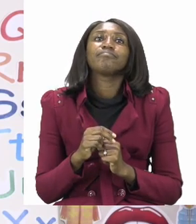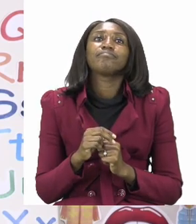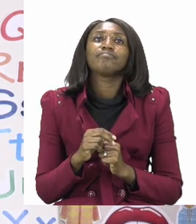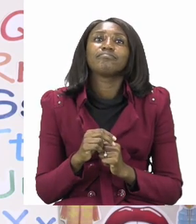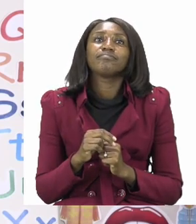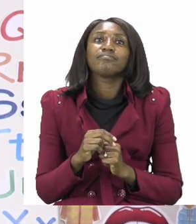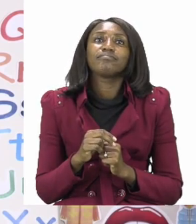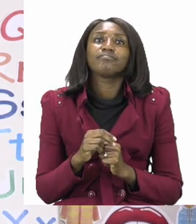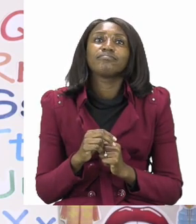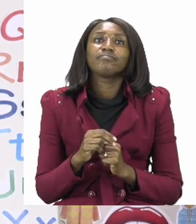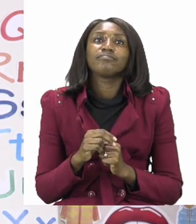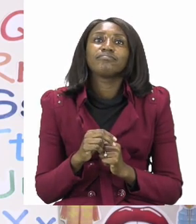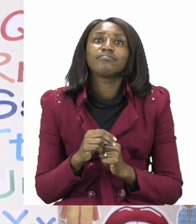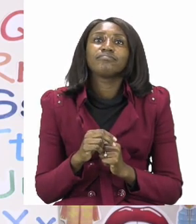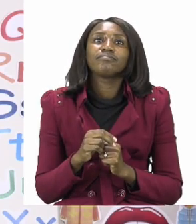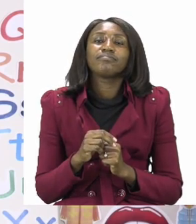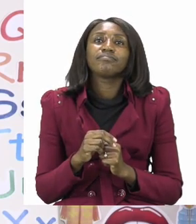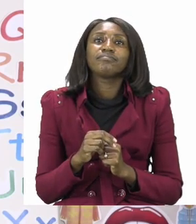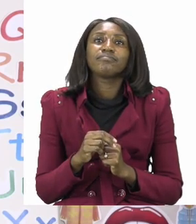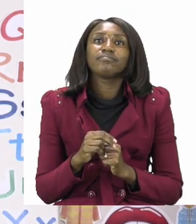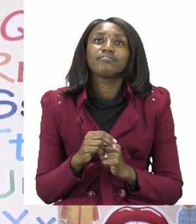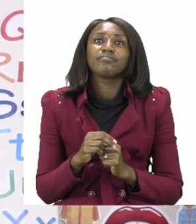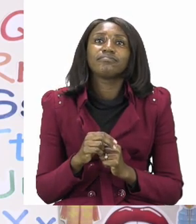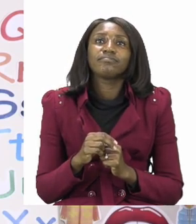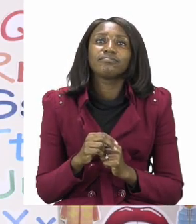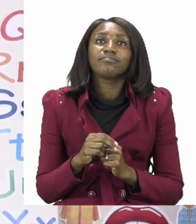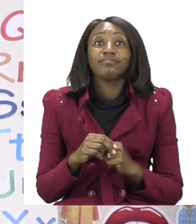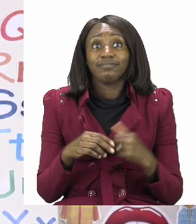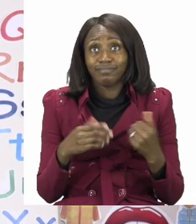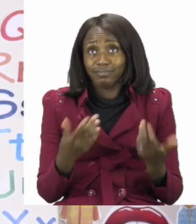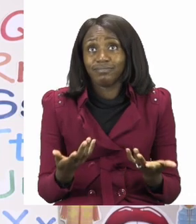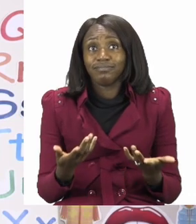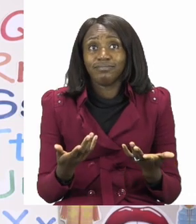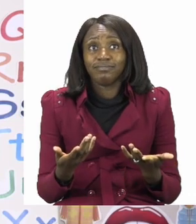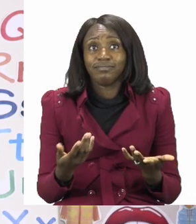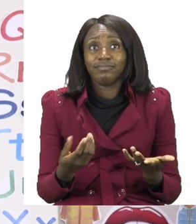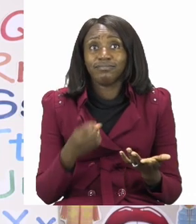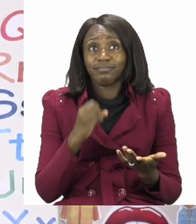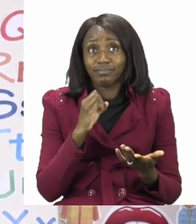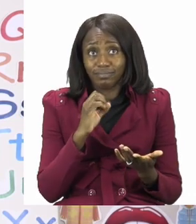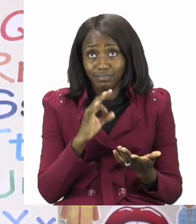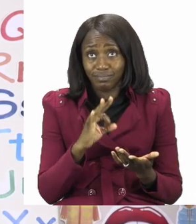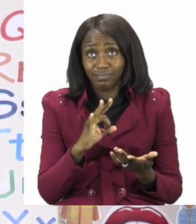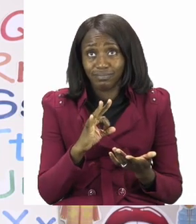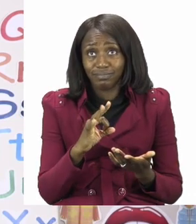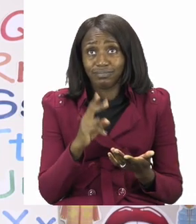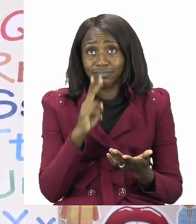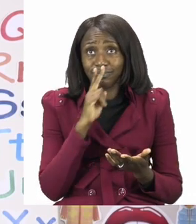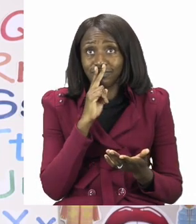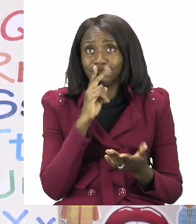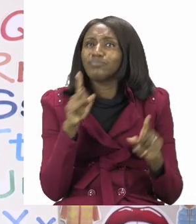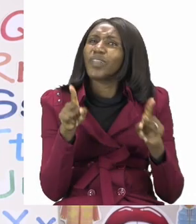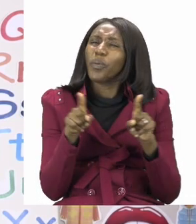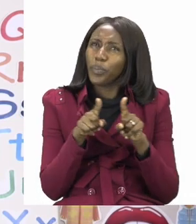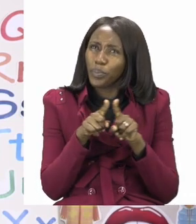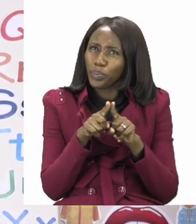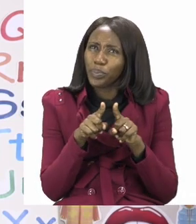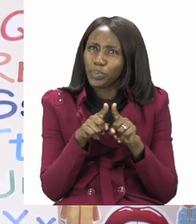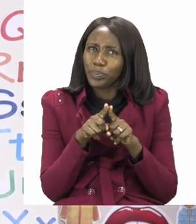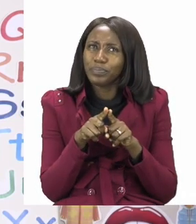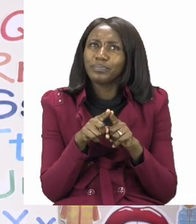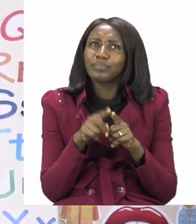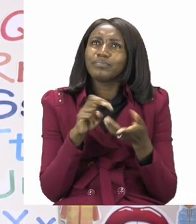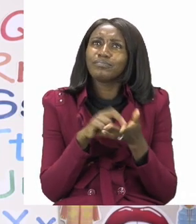B also has 2. So, if our answers are the same in the two circles,